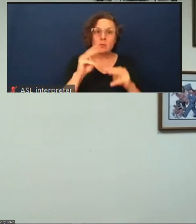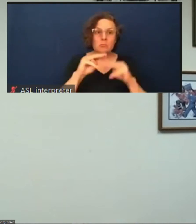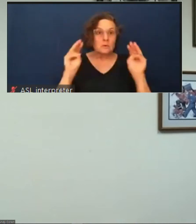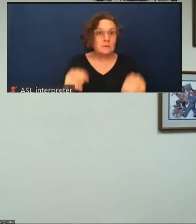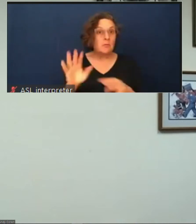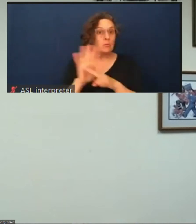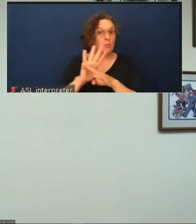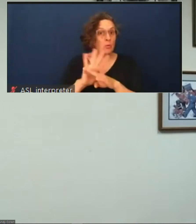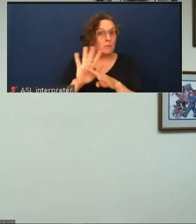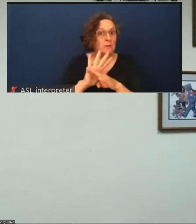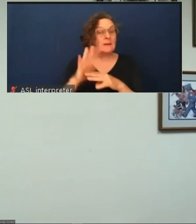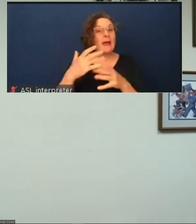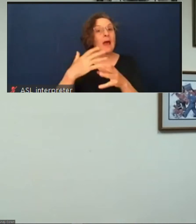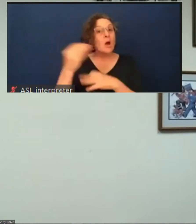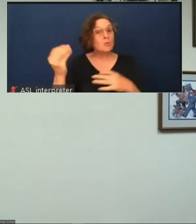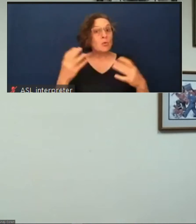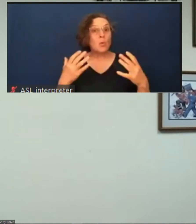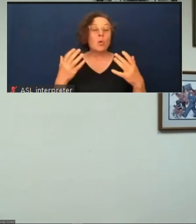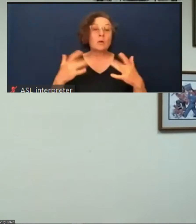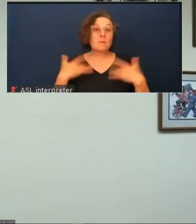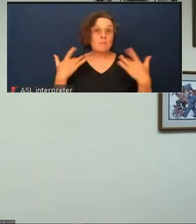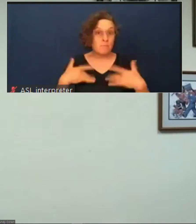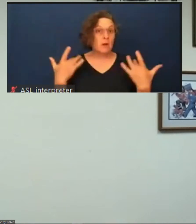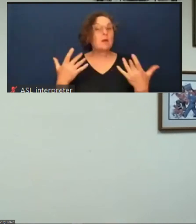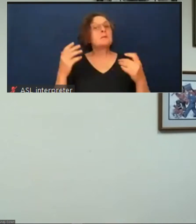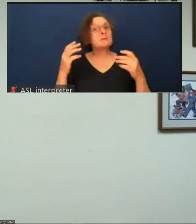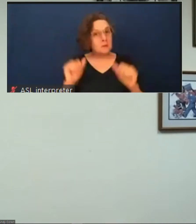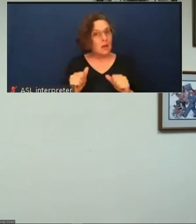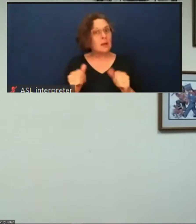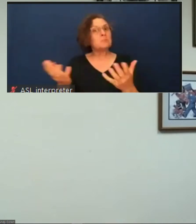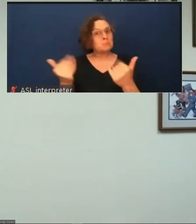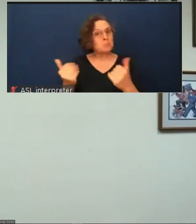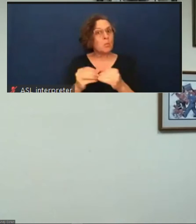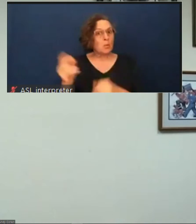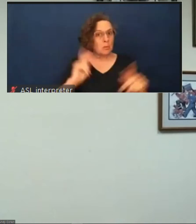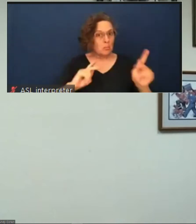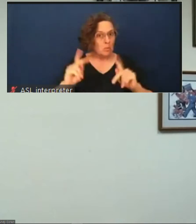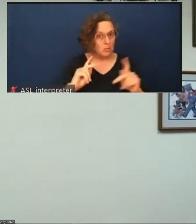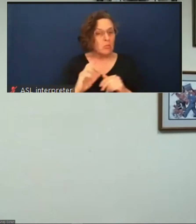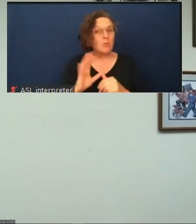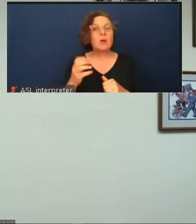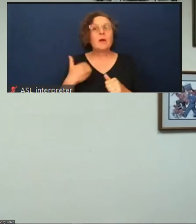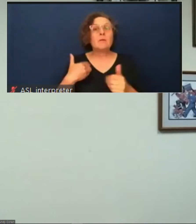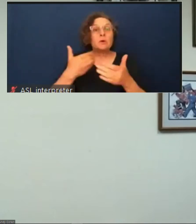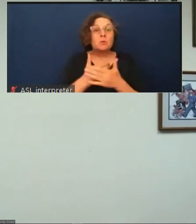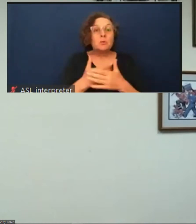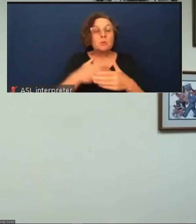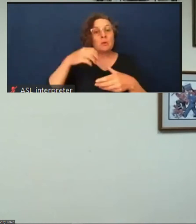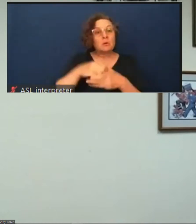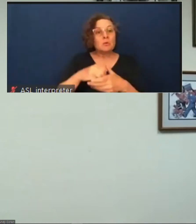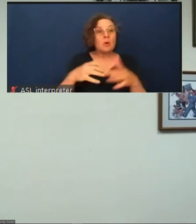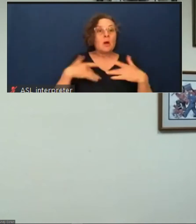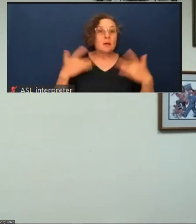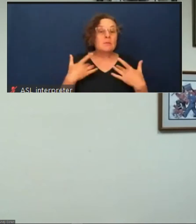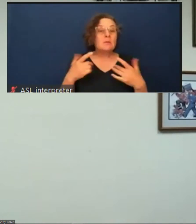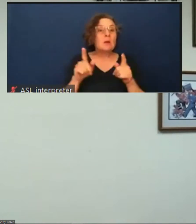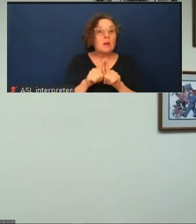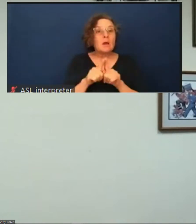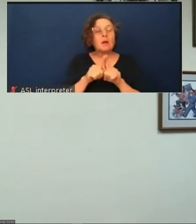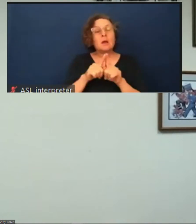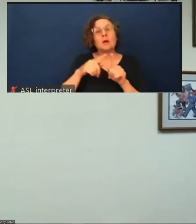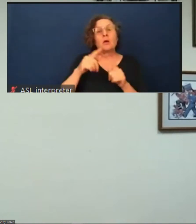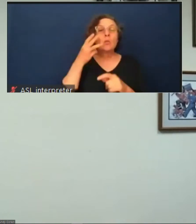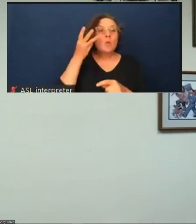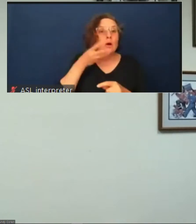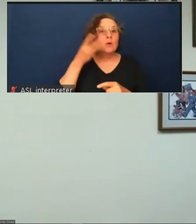and outdoor live events. There will be new indoor activities permitted, such as pools, wineries, breweries, and distilleries,